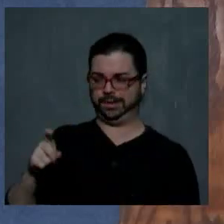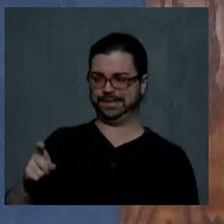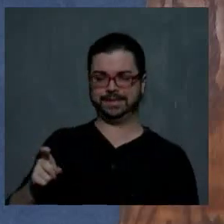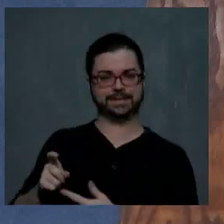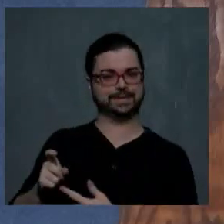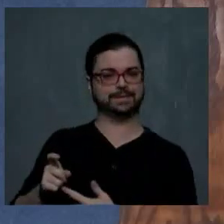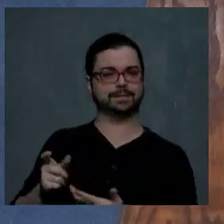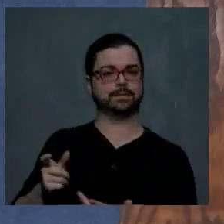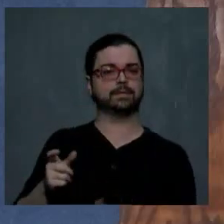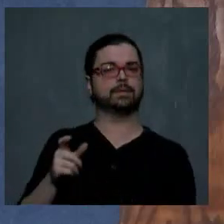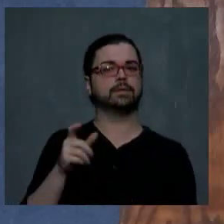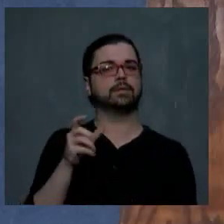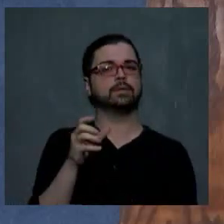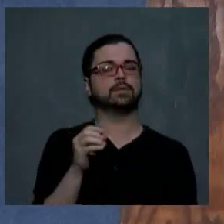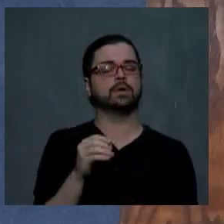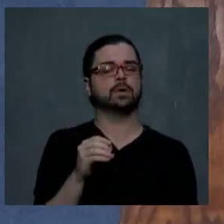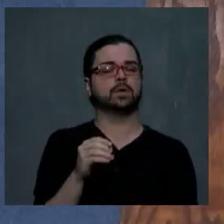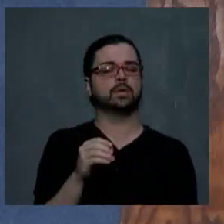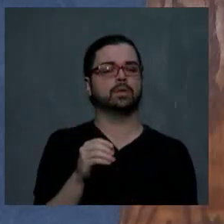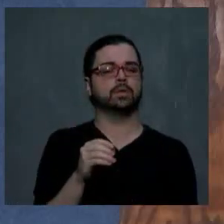this